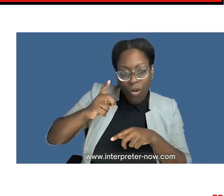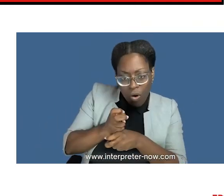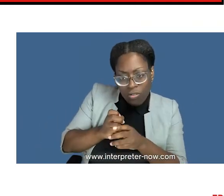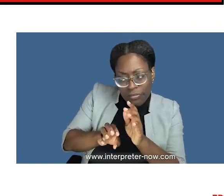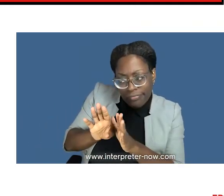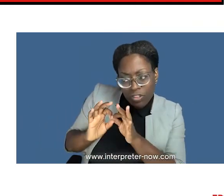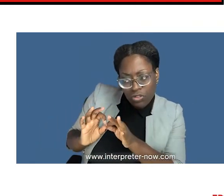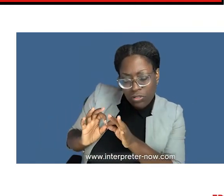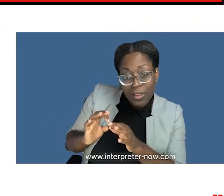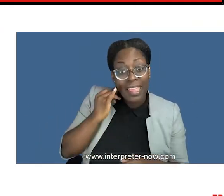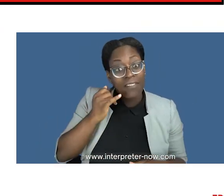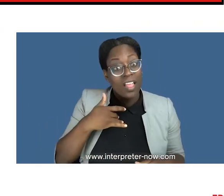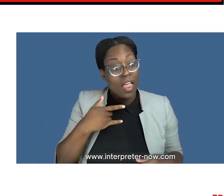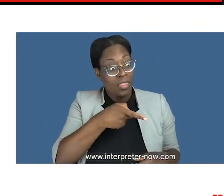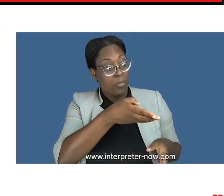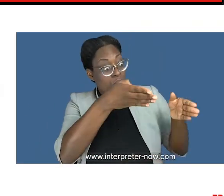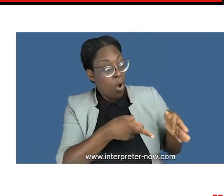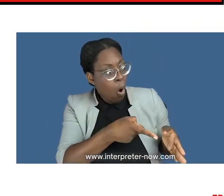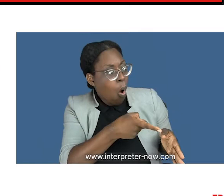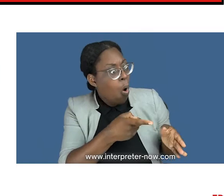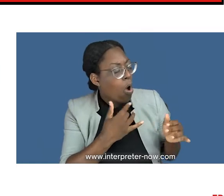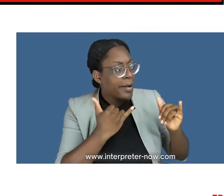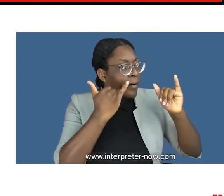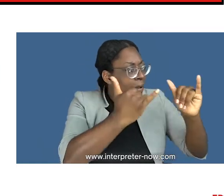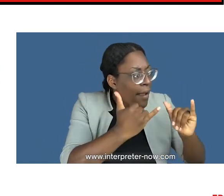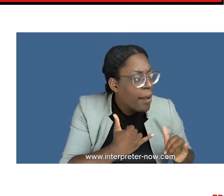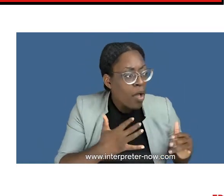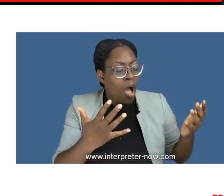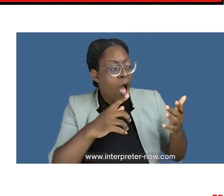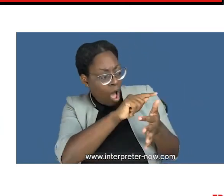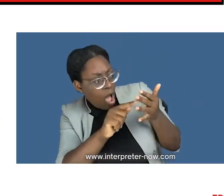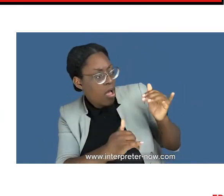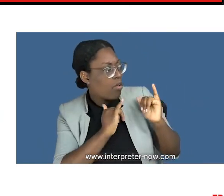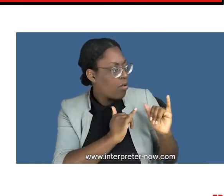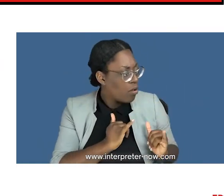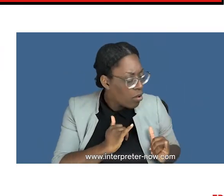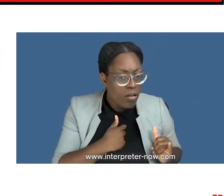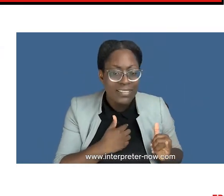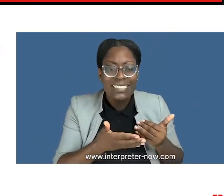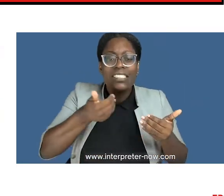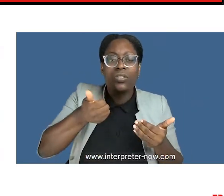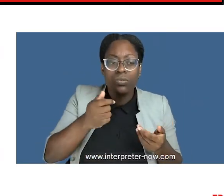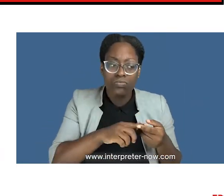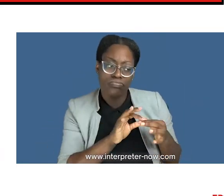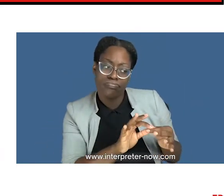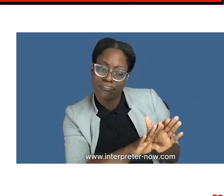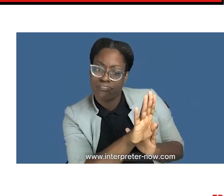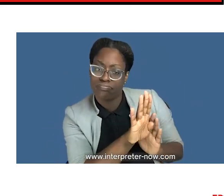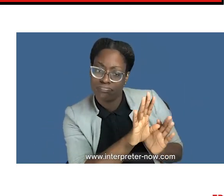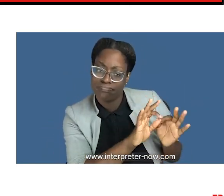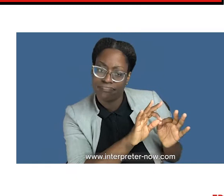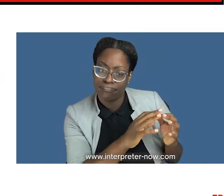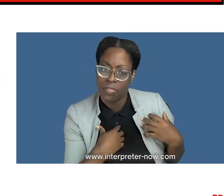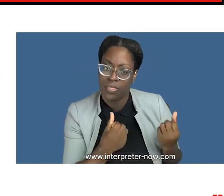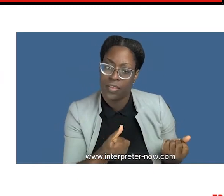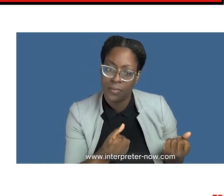in our work, and so we need to look for and value what we don't have in common as well, just as much as we